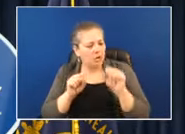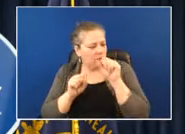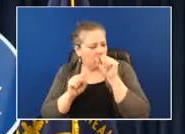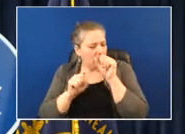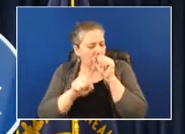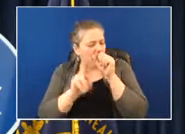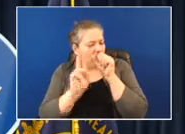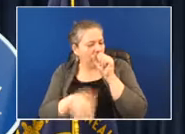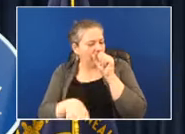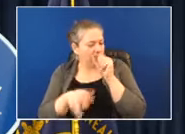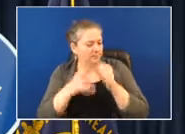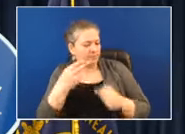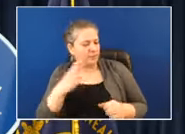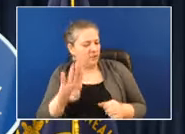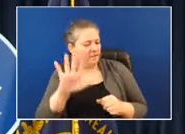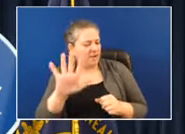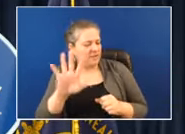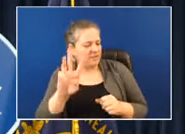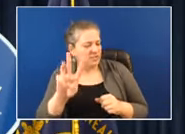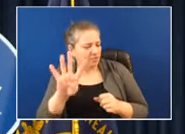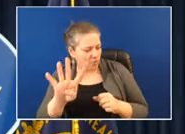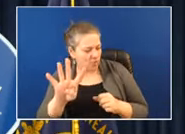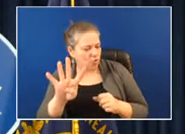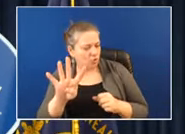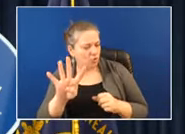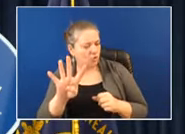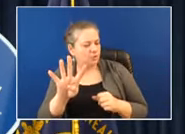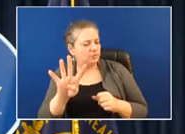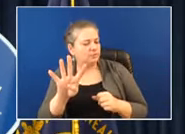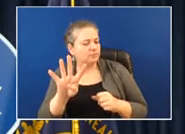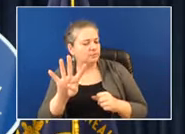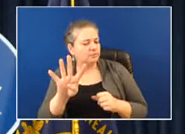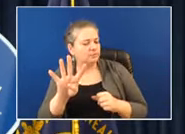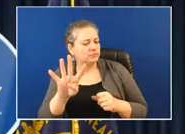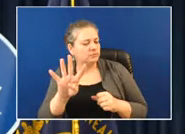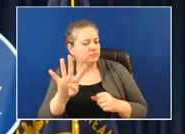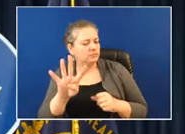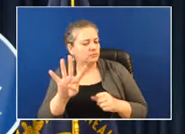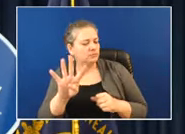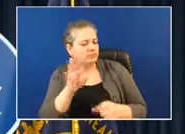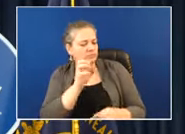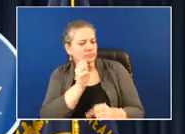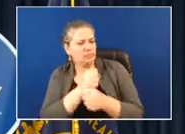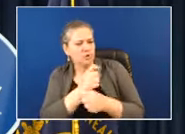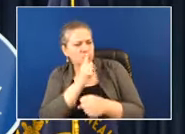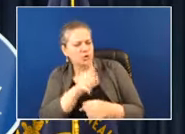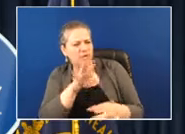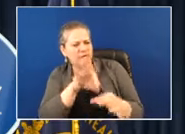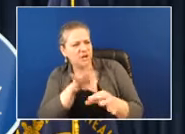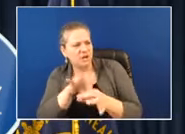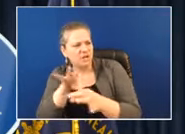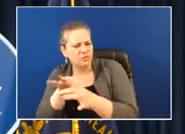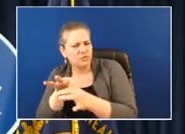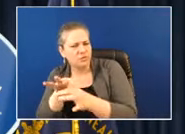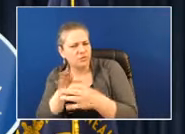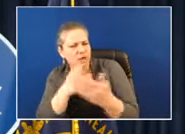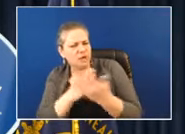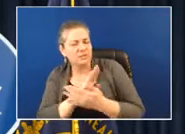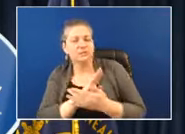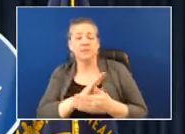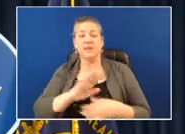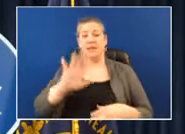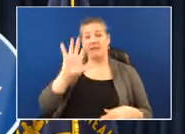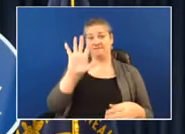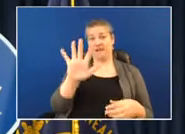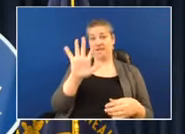564. Do you believe that it goes far enough in ensuring the right to vote, especially as we head into the midterms this fall? So